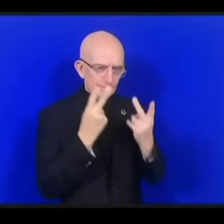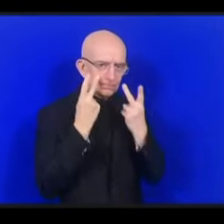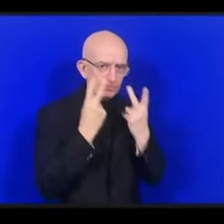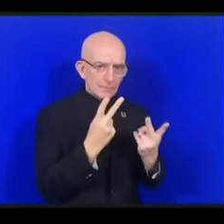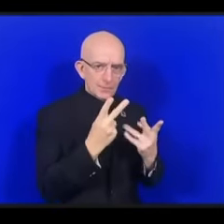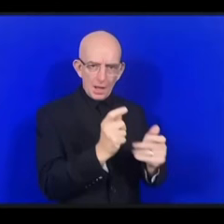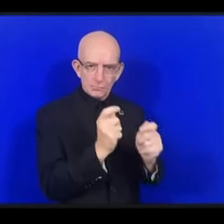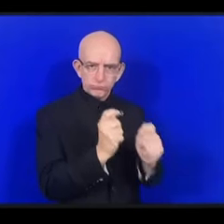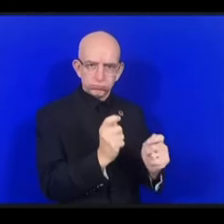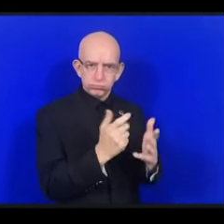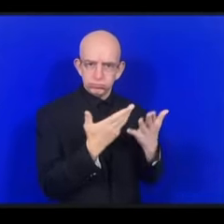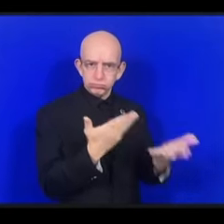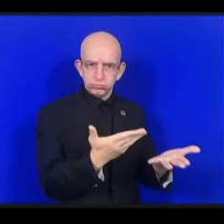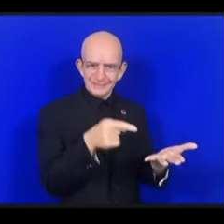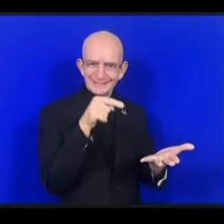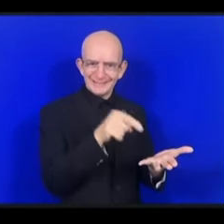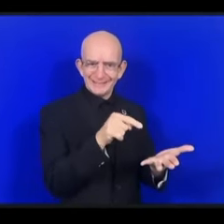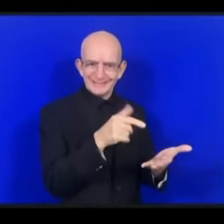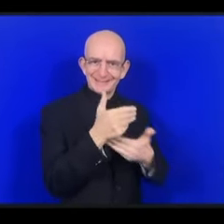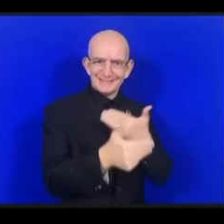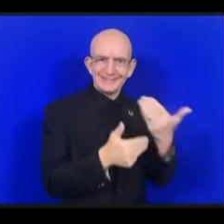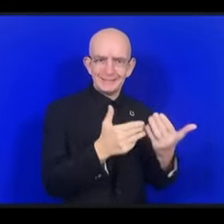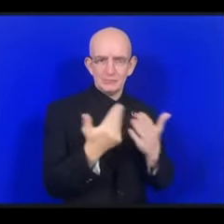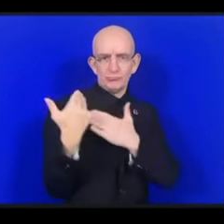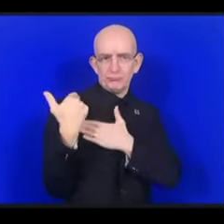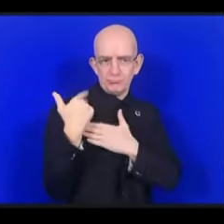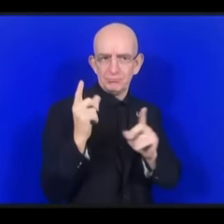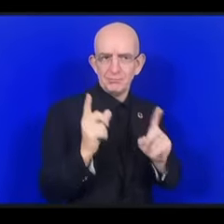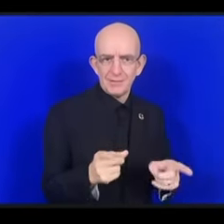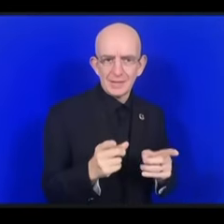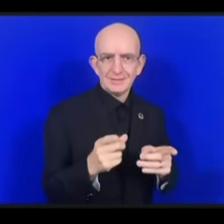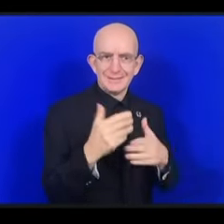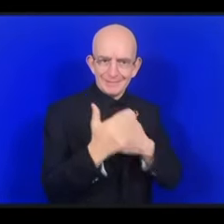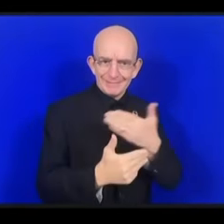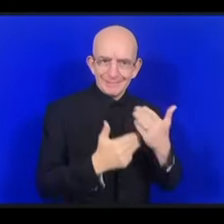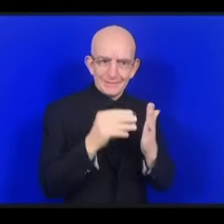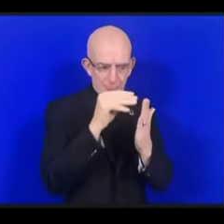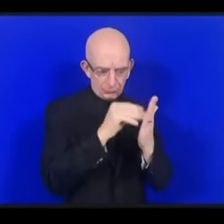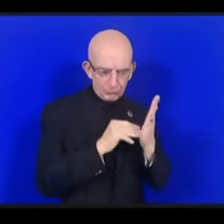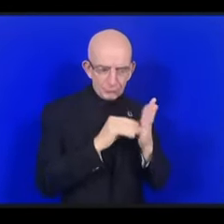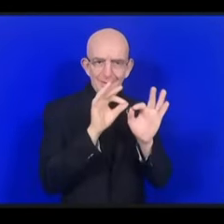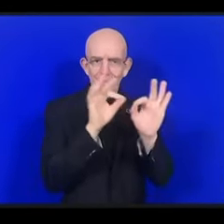governments, private sector, international and civil society